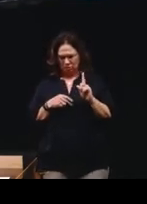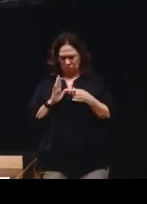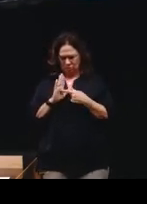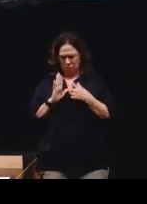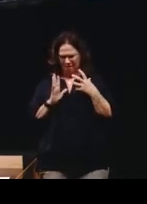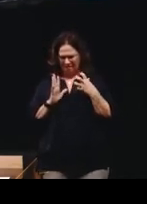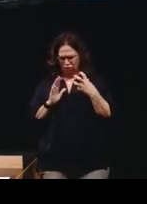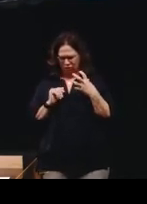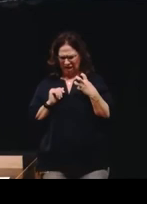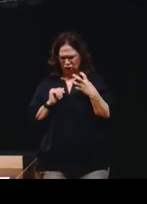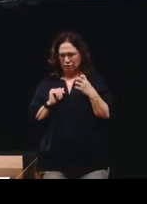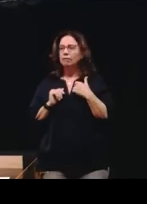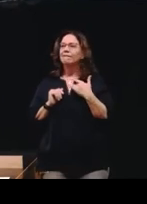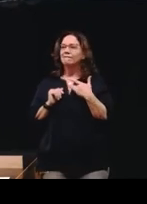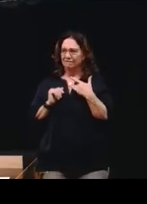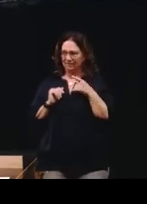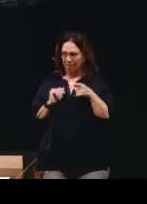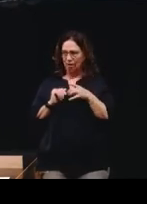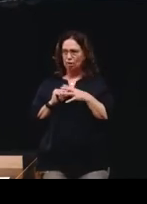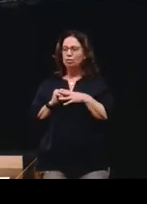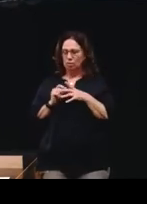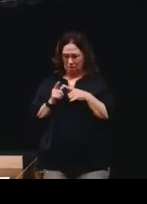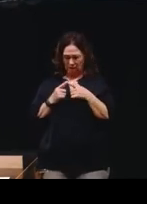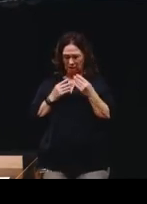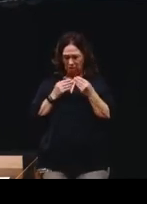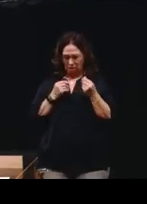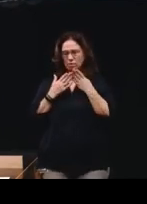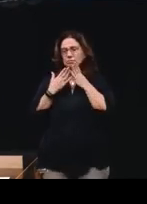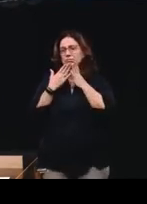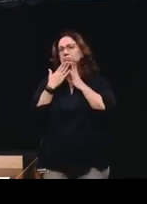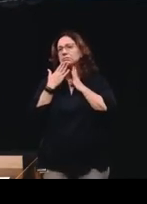contracting. I feel it here. Yeah. And then it starts to come down here. Yeah.